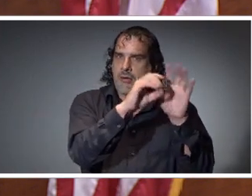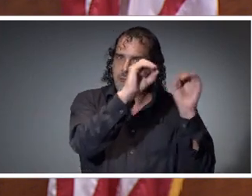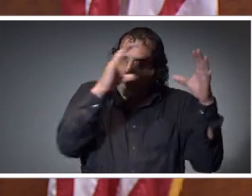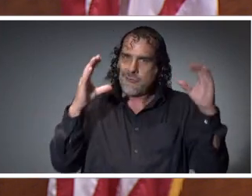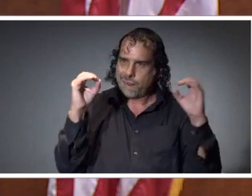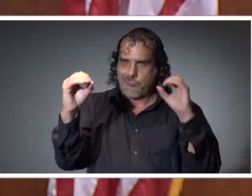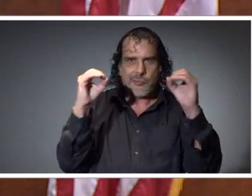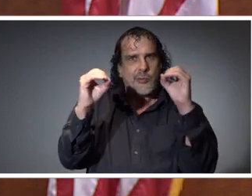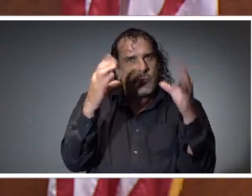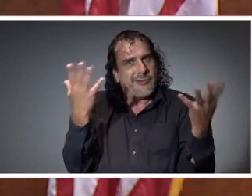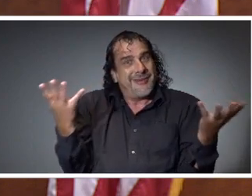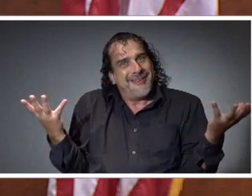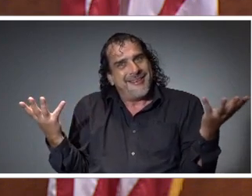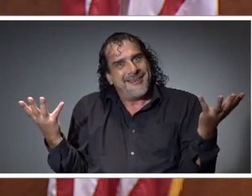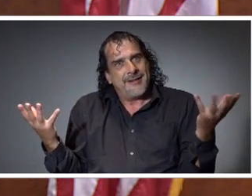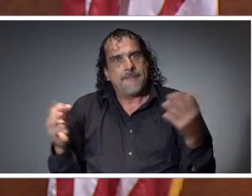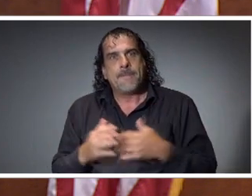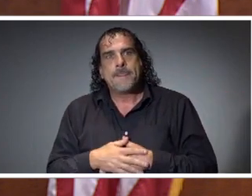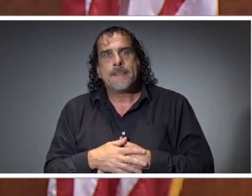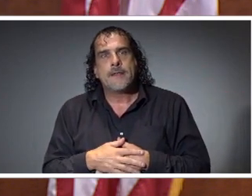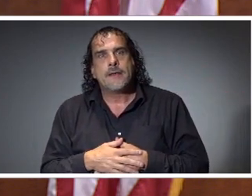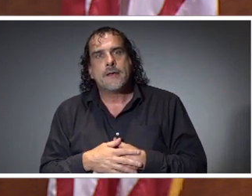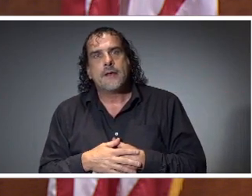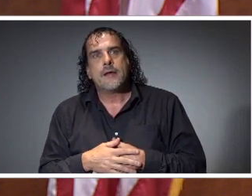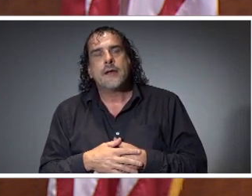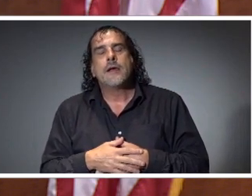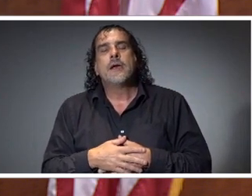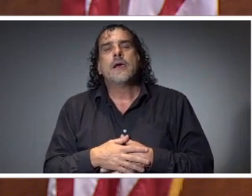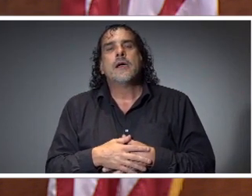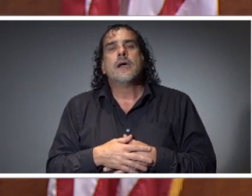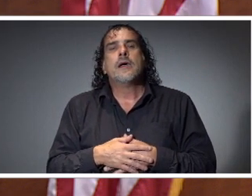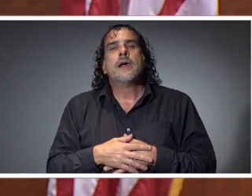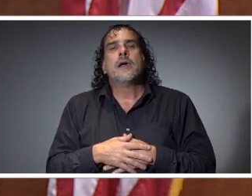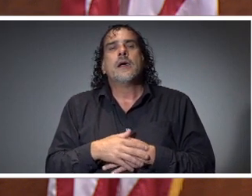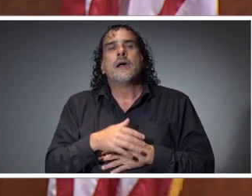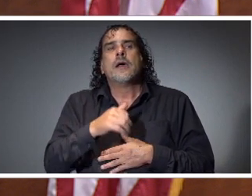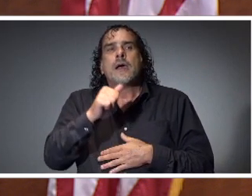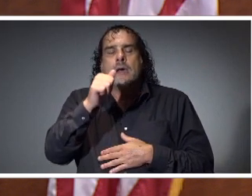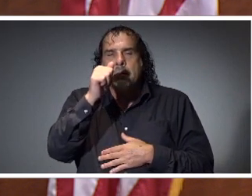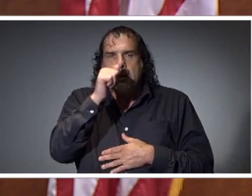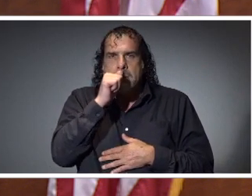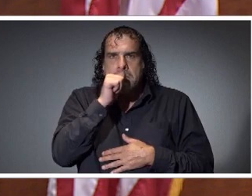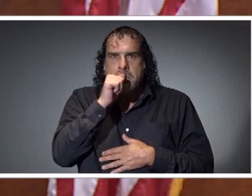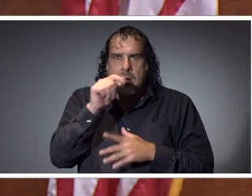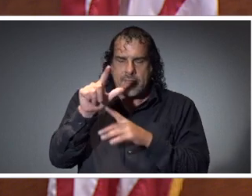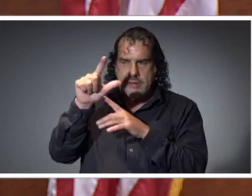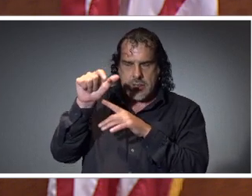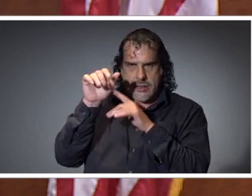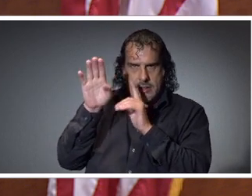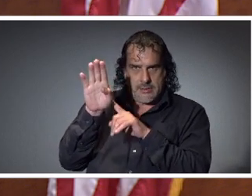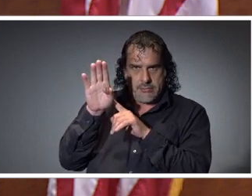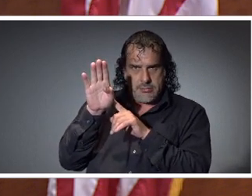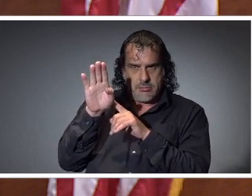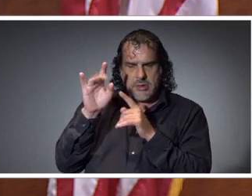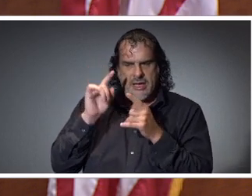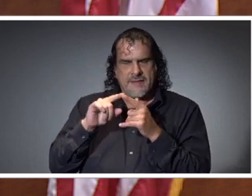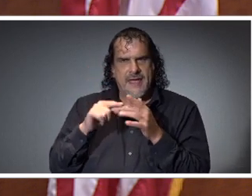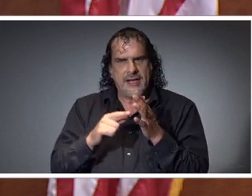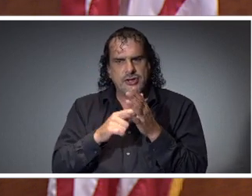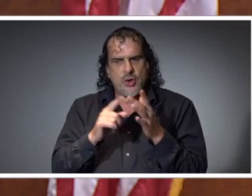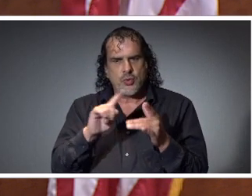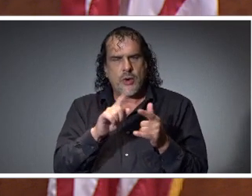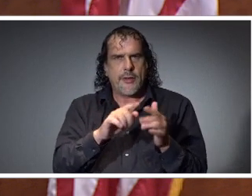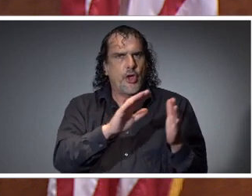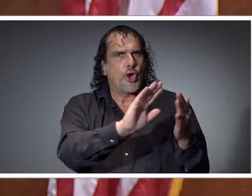said that, in the private labs, that is much more of an indicator of real community